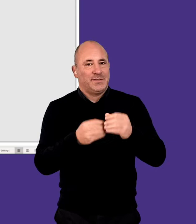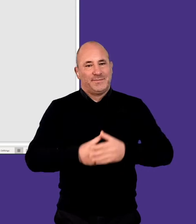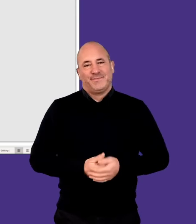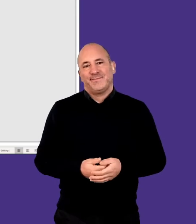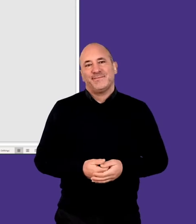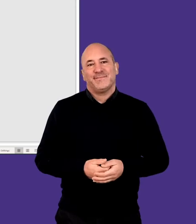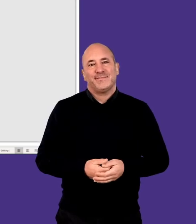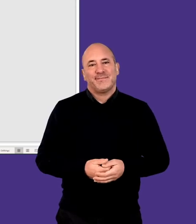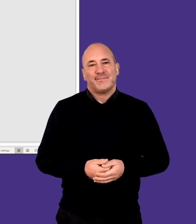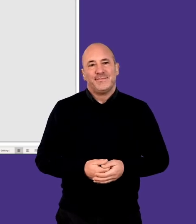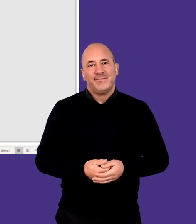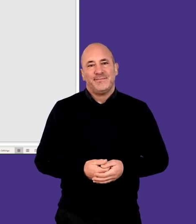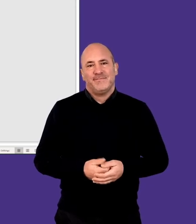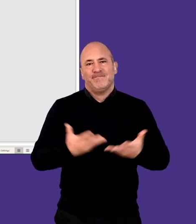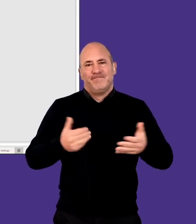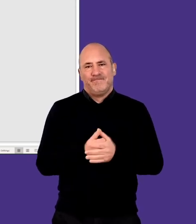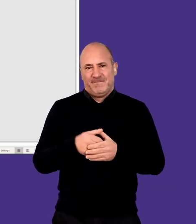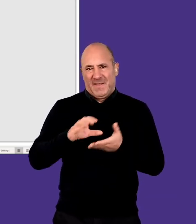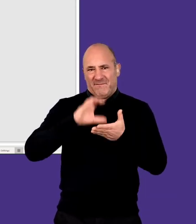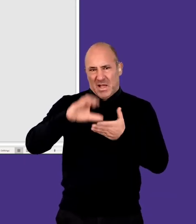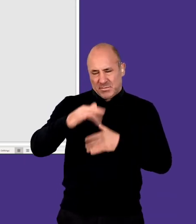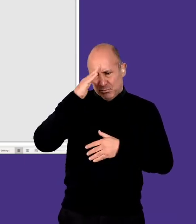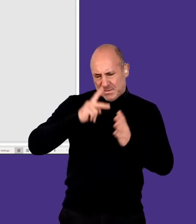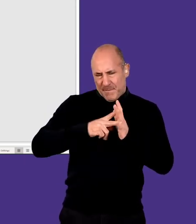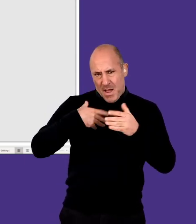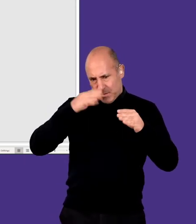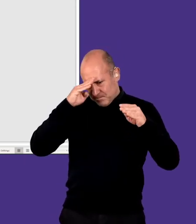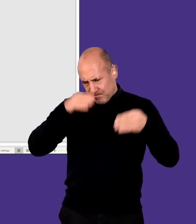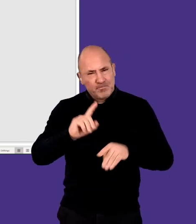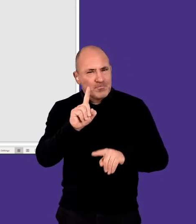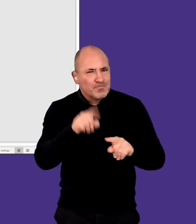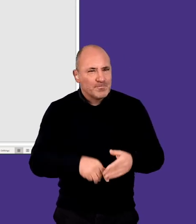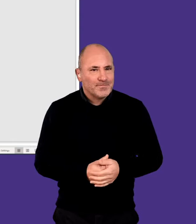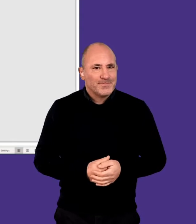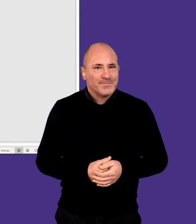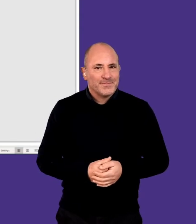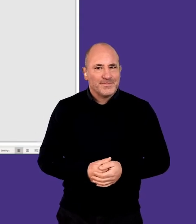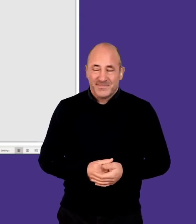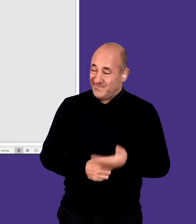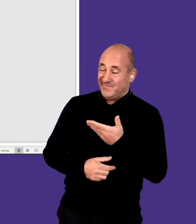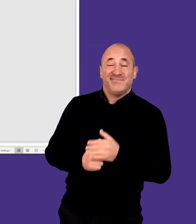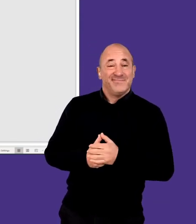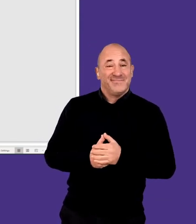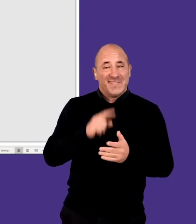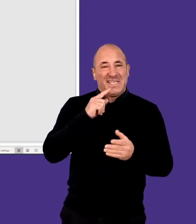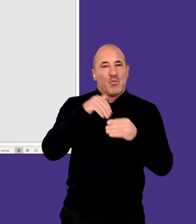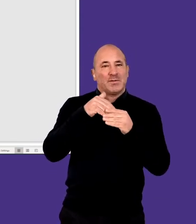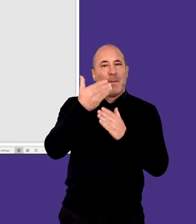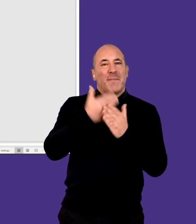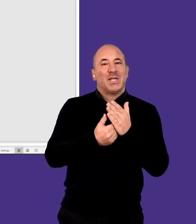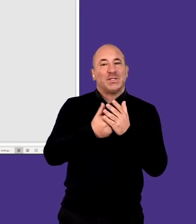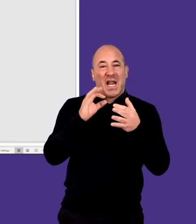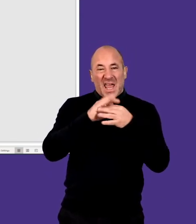www.artscouncil.org.uk/Let's Create. Let's take a closer look at the investment principles plan. This contents page